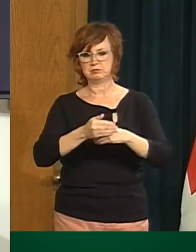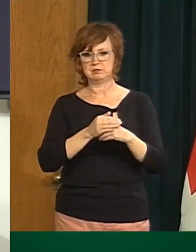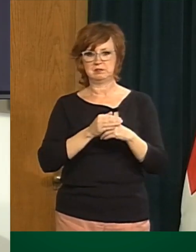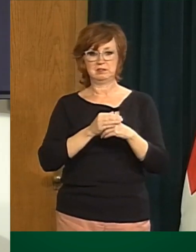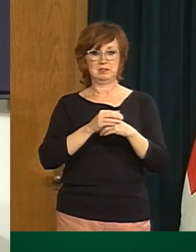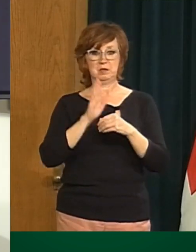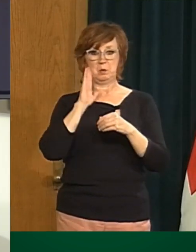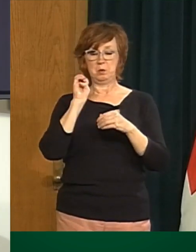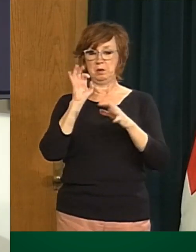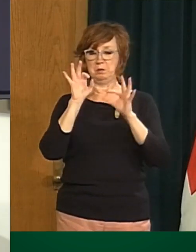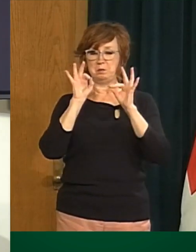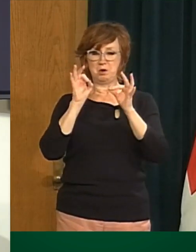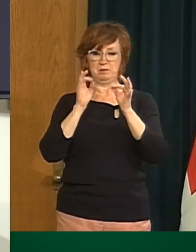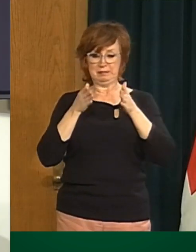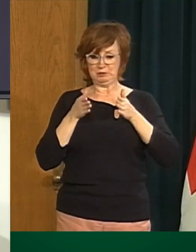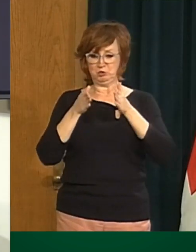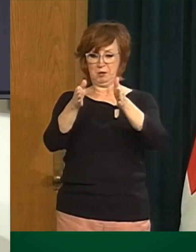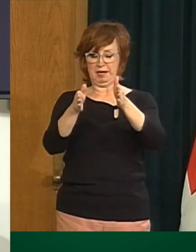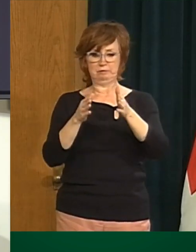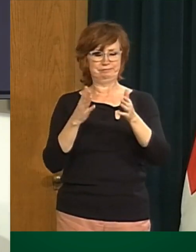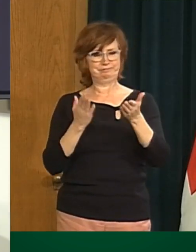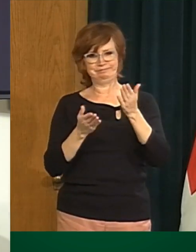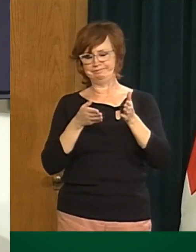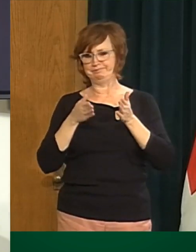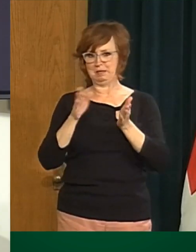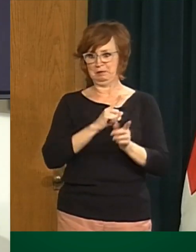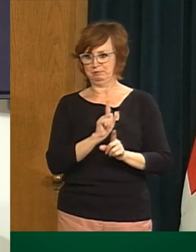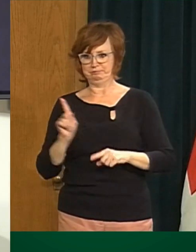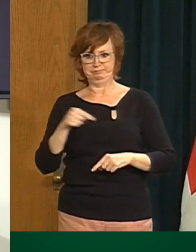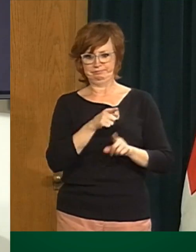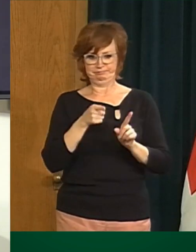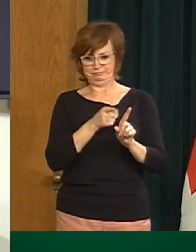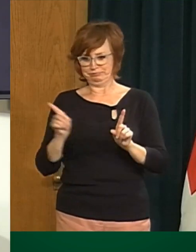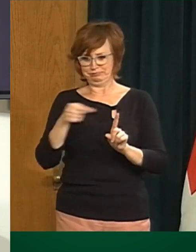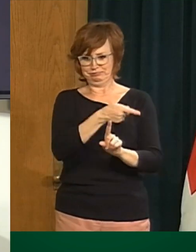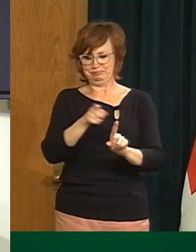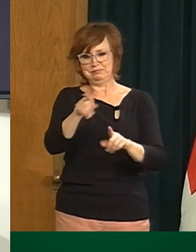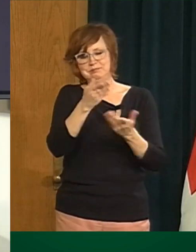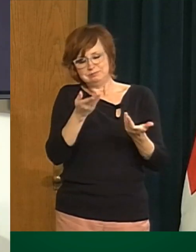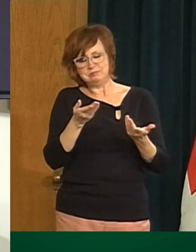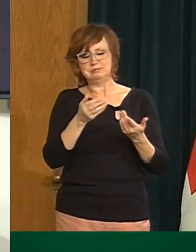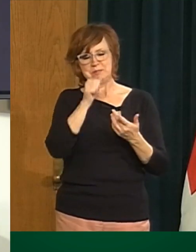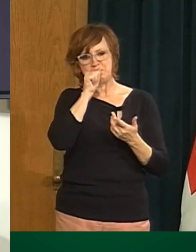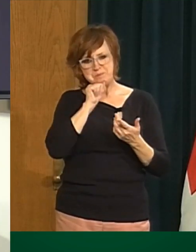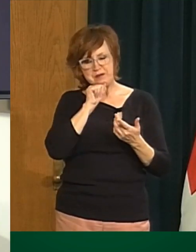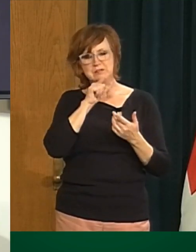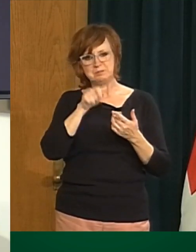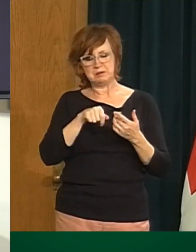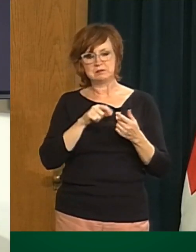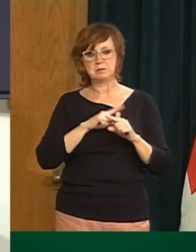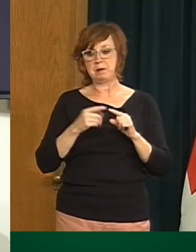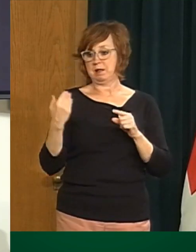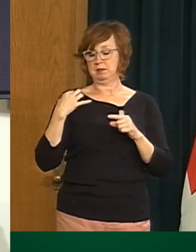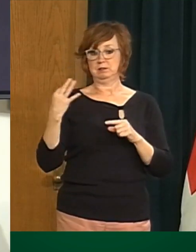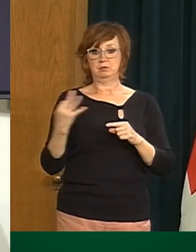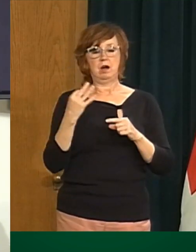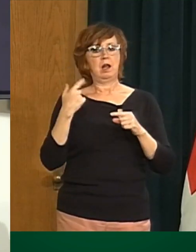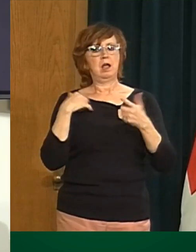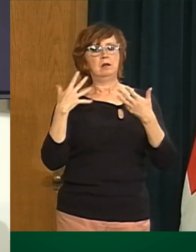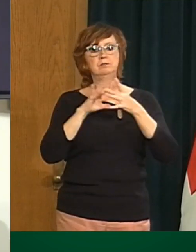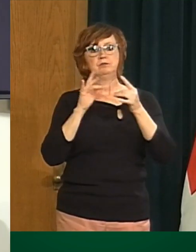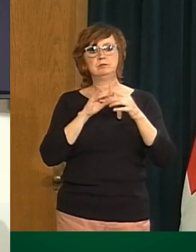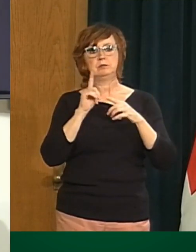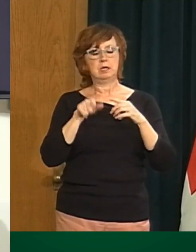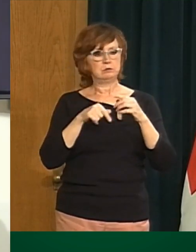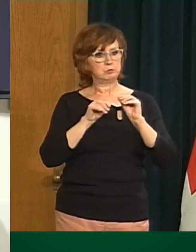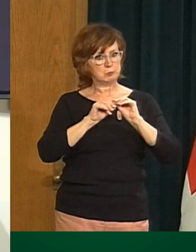the Saskatchewan Health Authority, outbreak management remains our top priority, and as I said last Friday, it will be critical that we create better and clearer processes to support